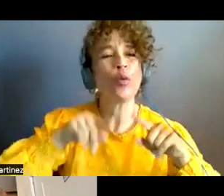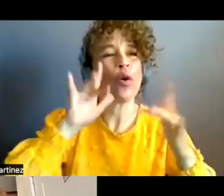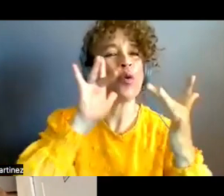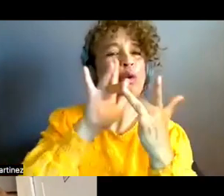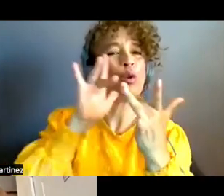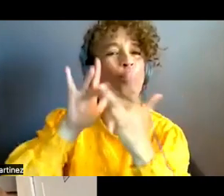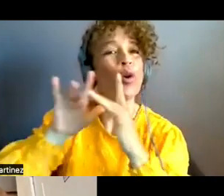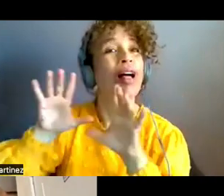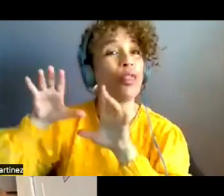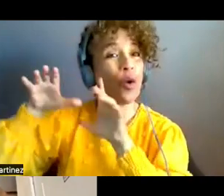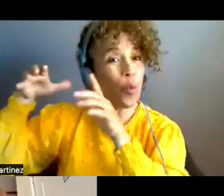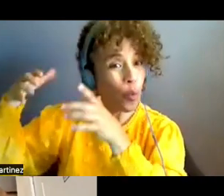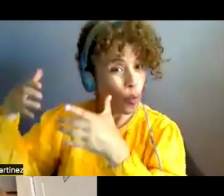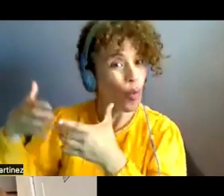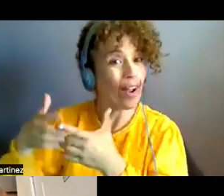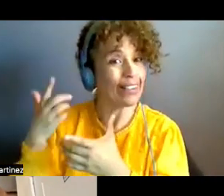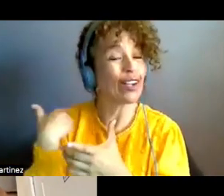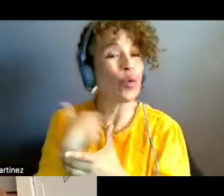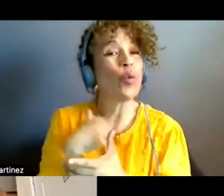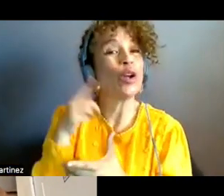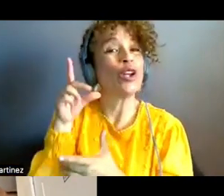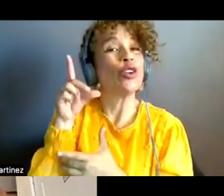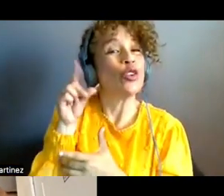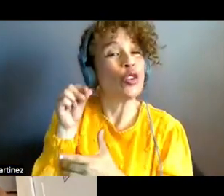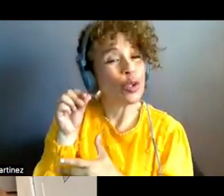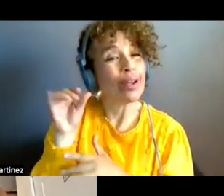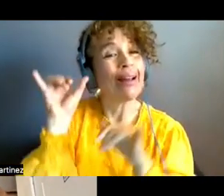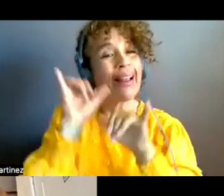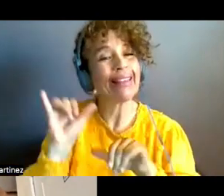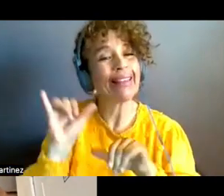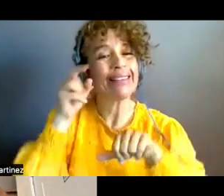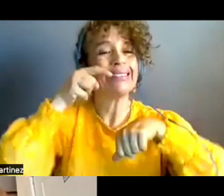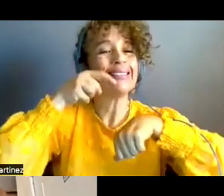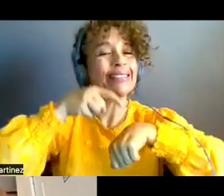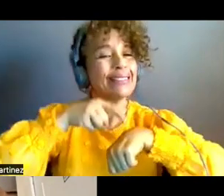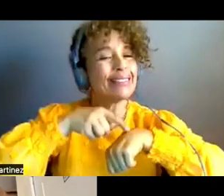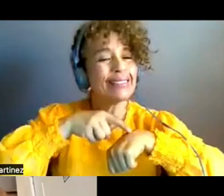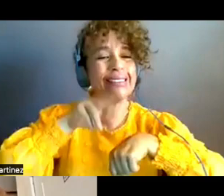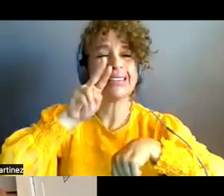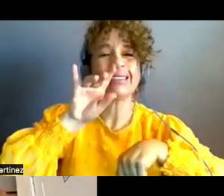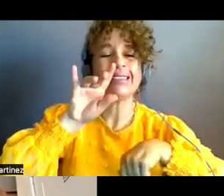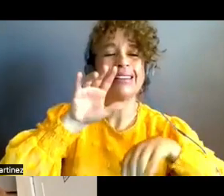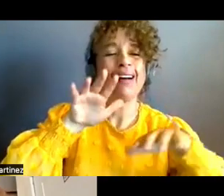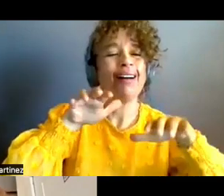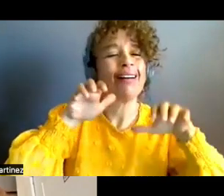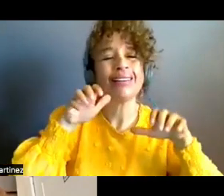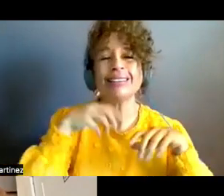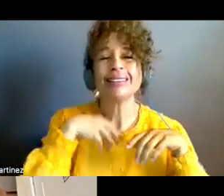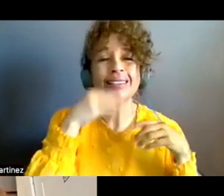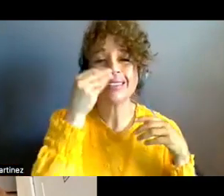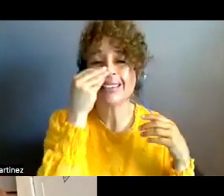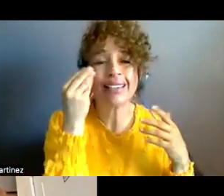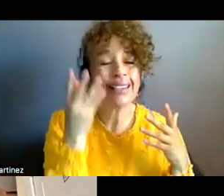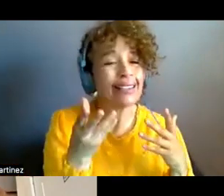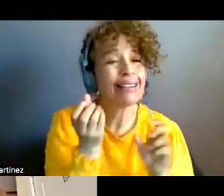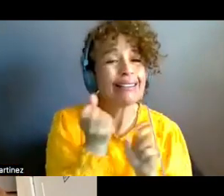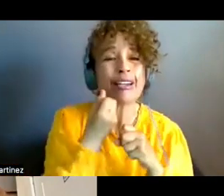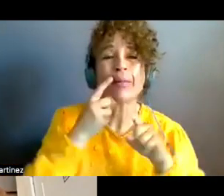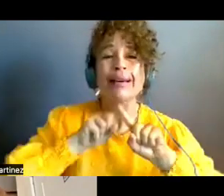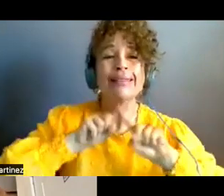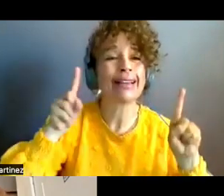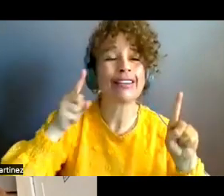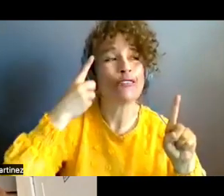all around the world. And we do at the same time. The visual artist doesn't care. It didn't make any difference for